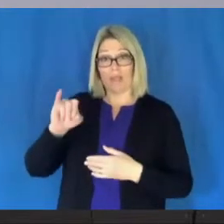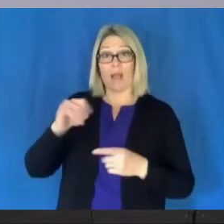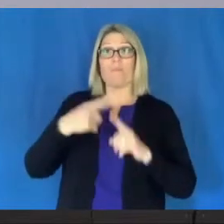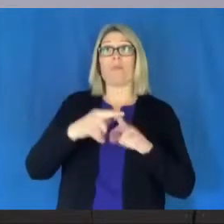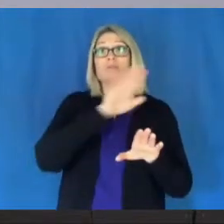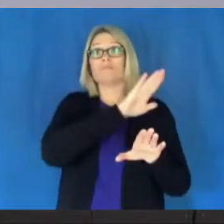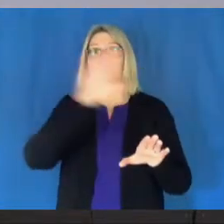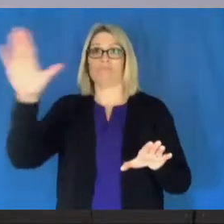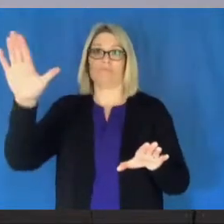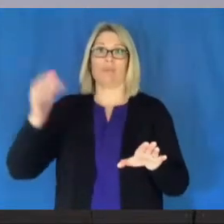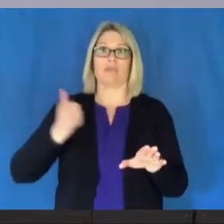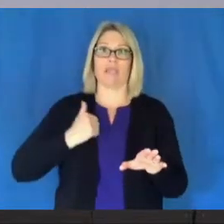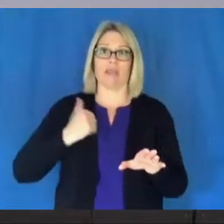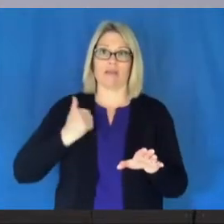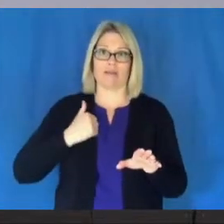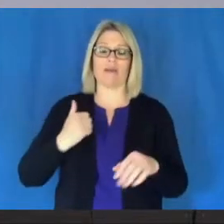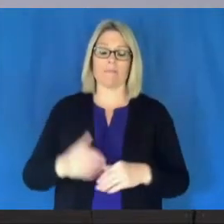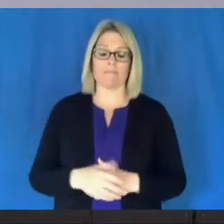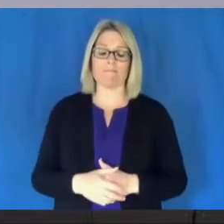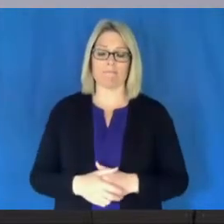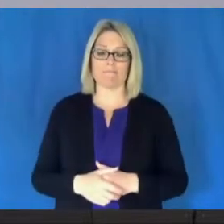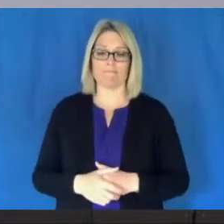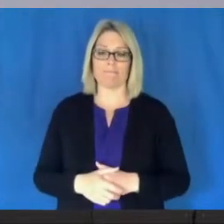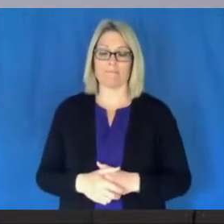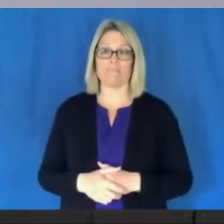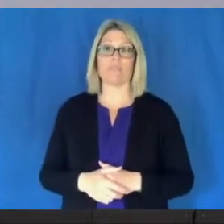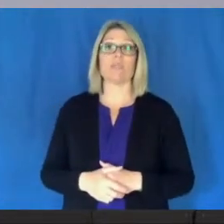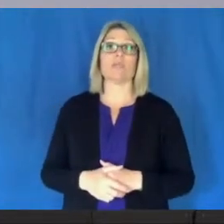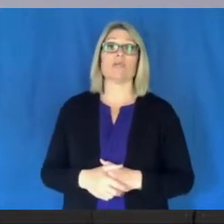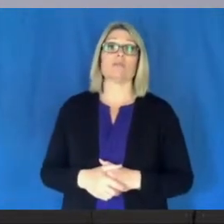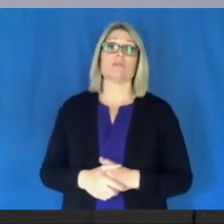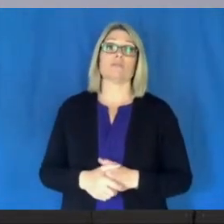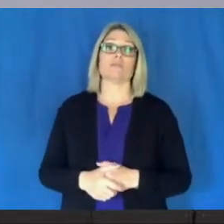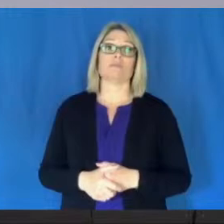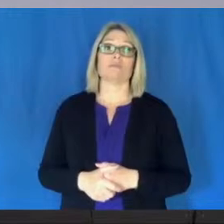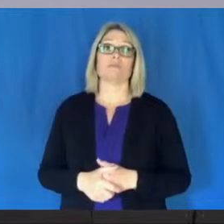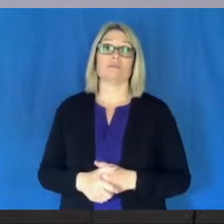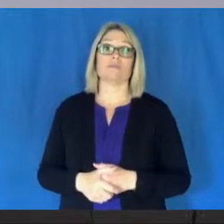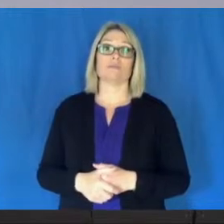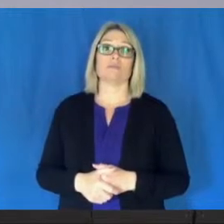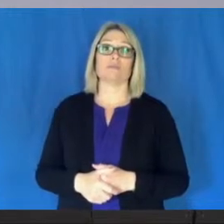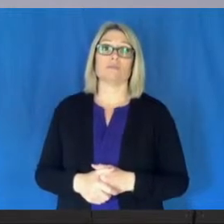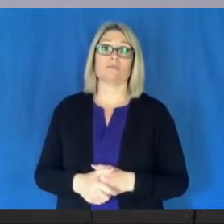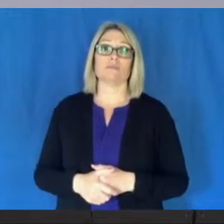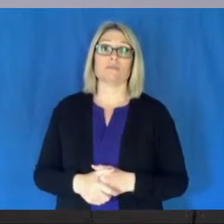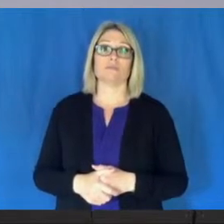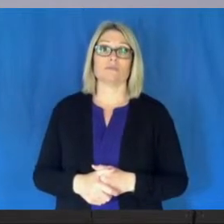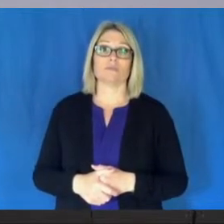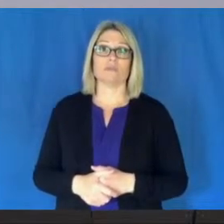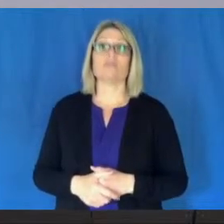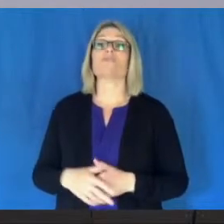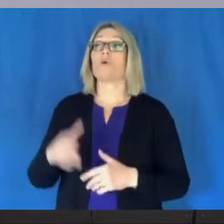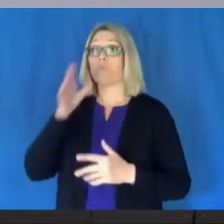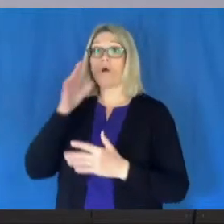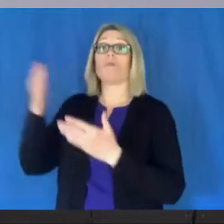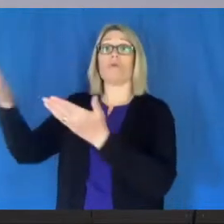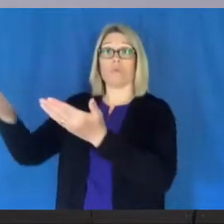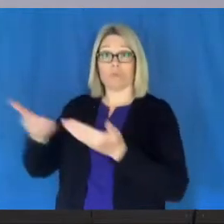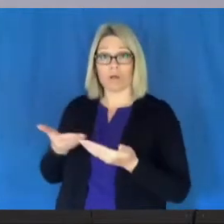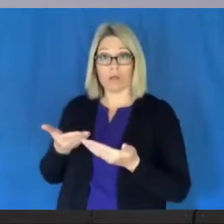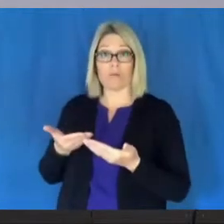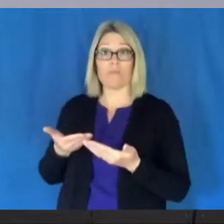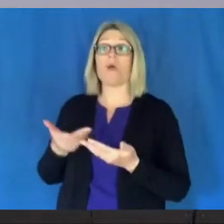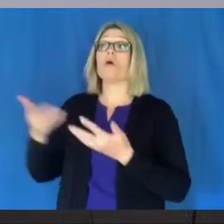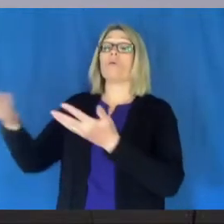and we will welcome them, and they will be going through our quarantine